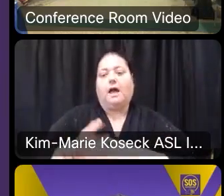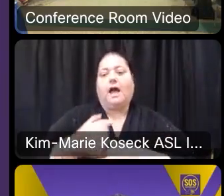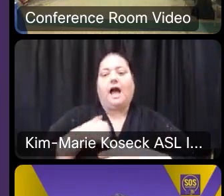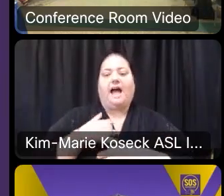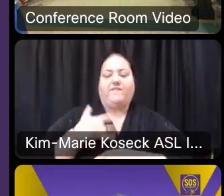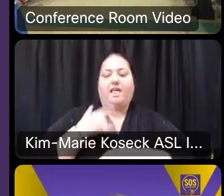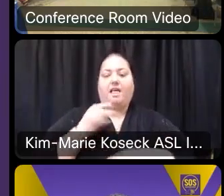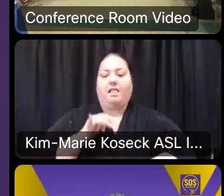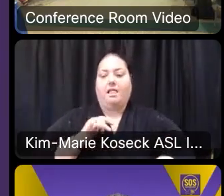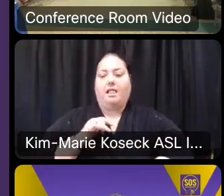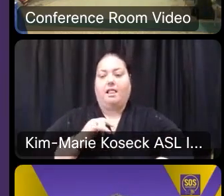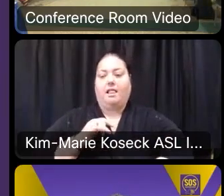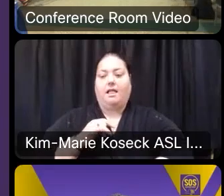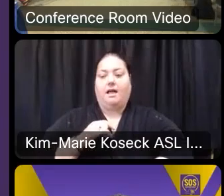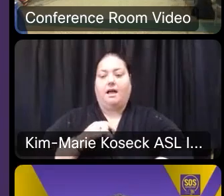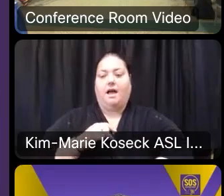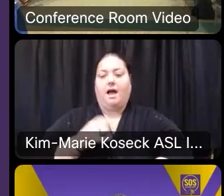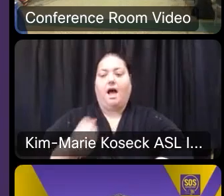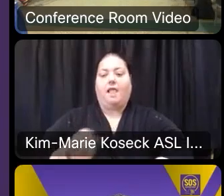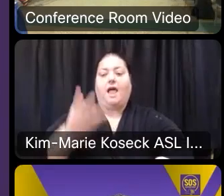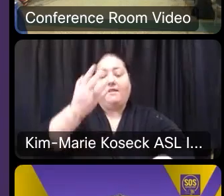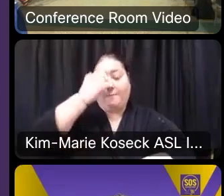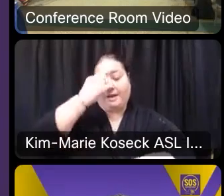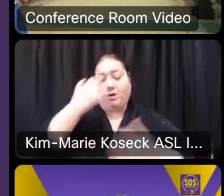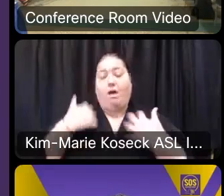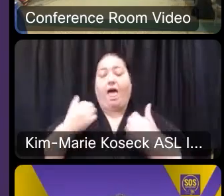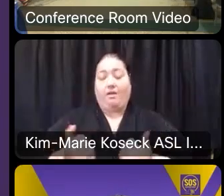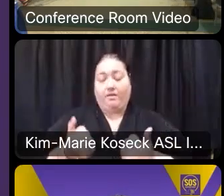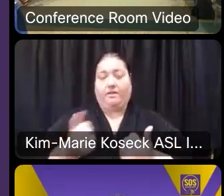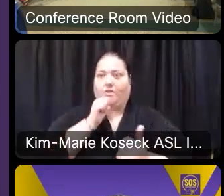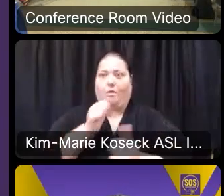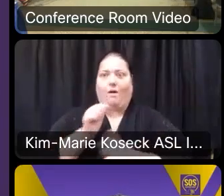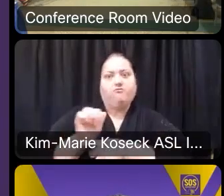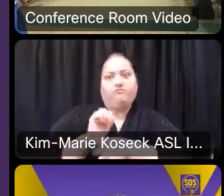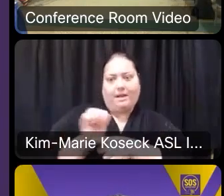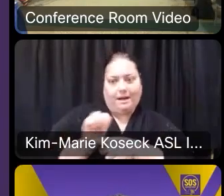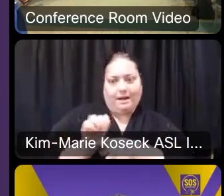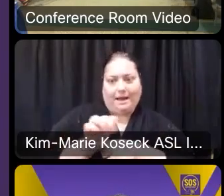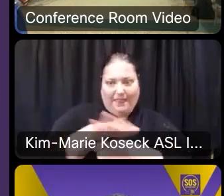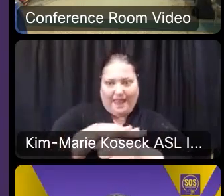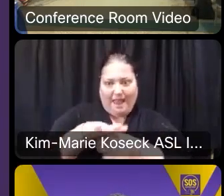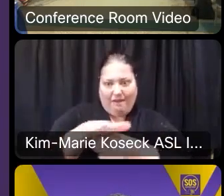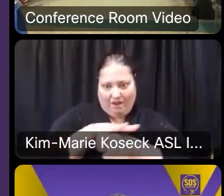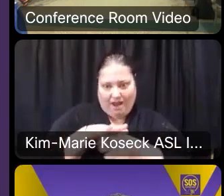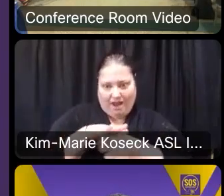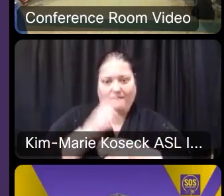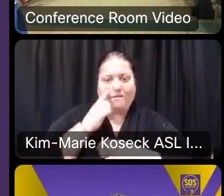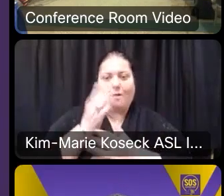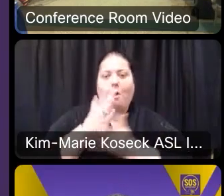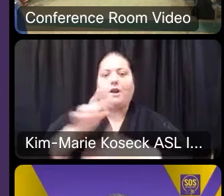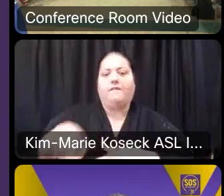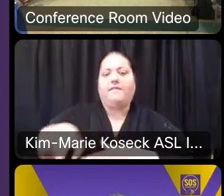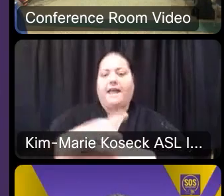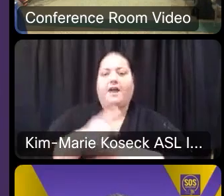I think a lot of mental health providers don't necessarily get training in this area as part of their